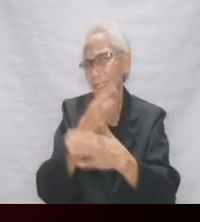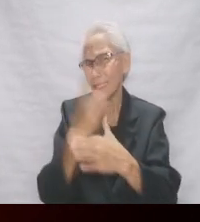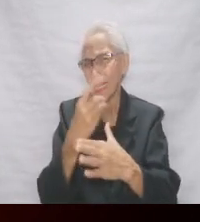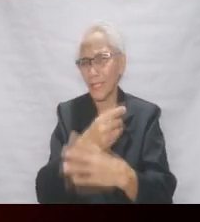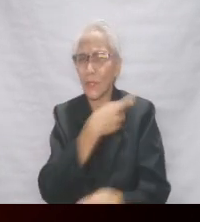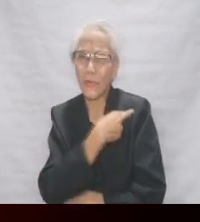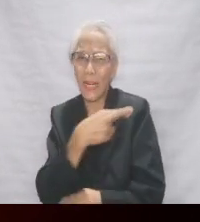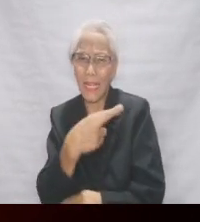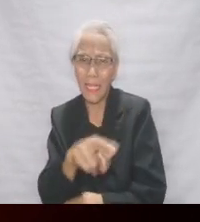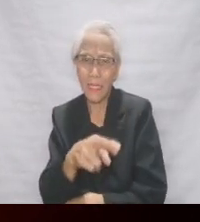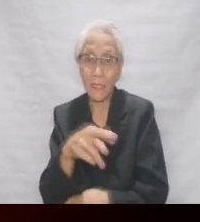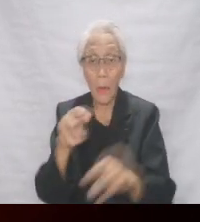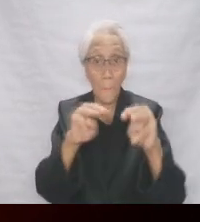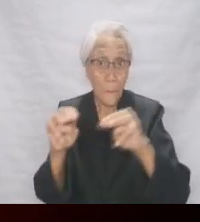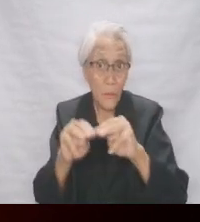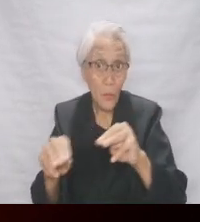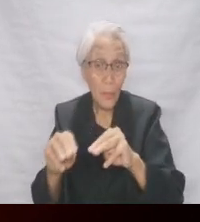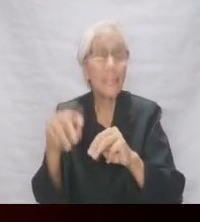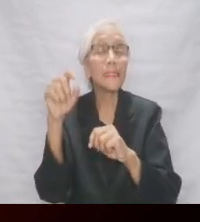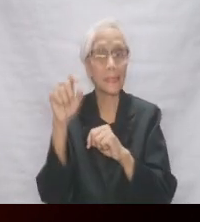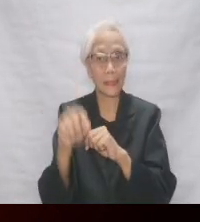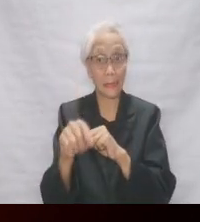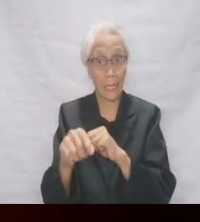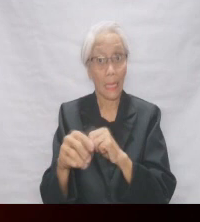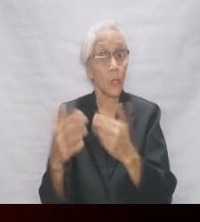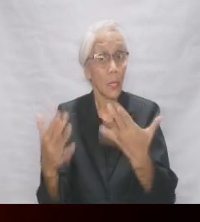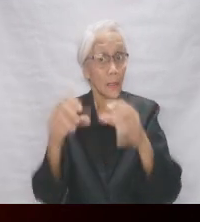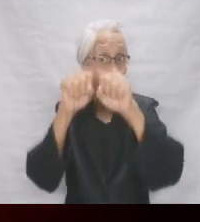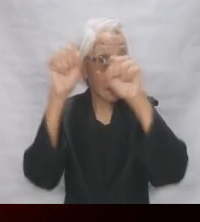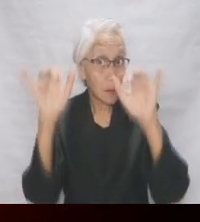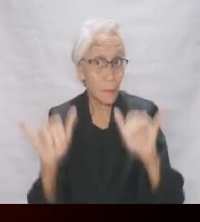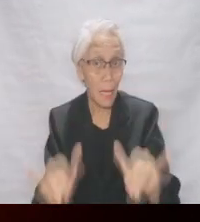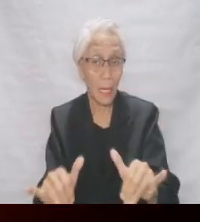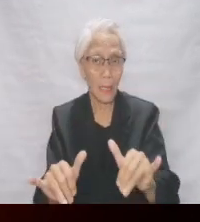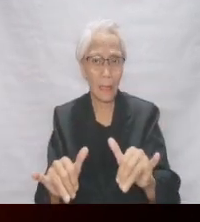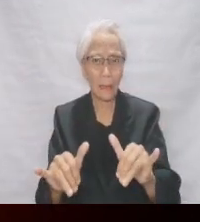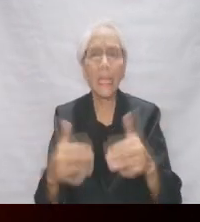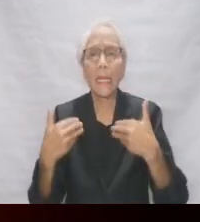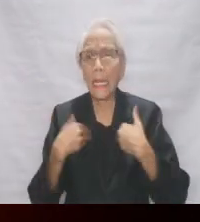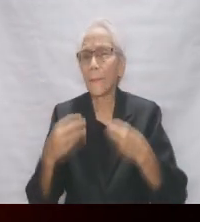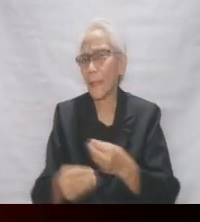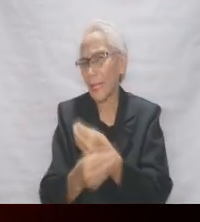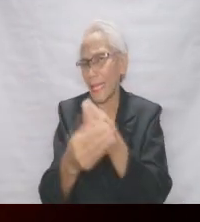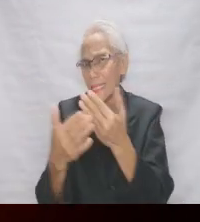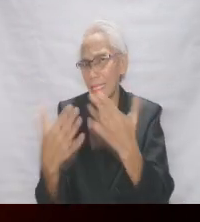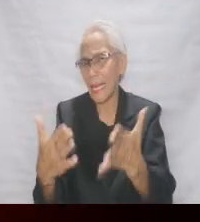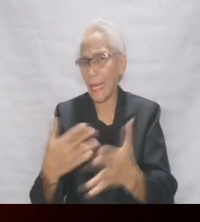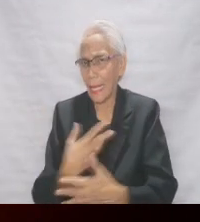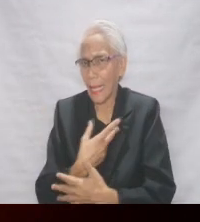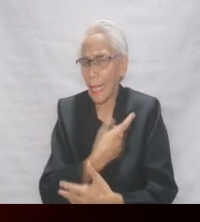religious movements are those that deliberately and systematically inflict harm on